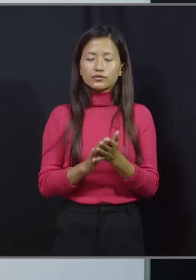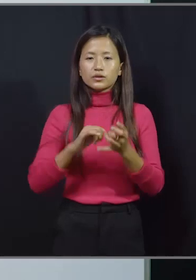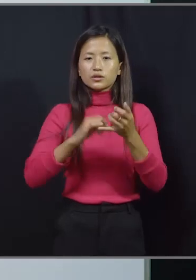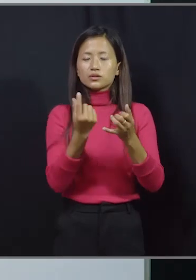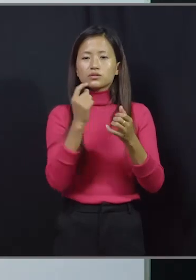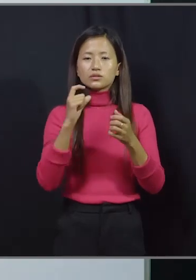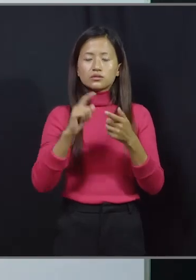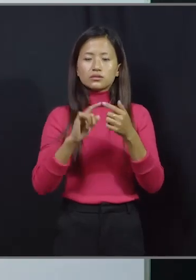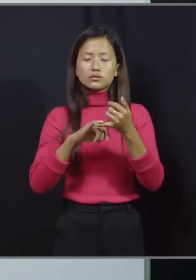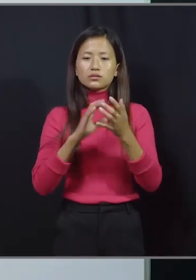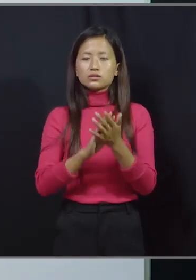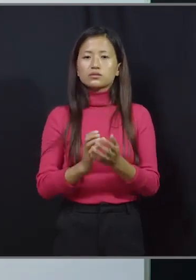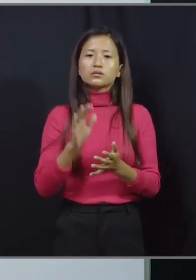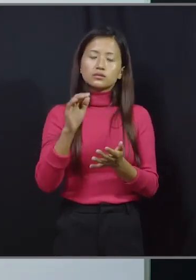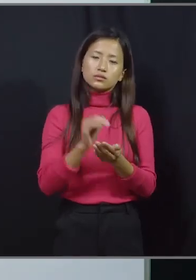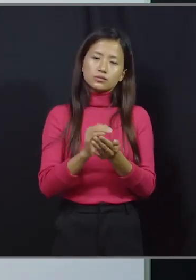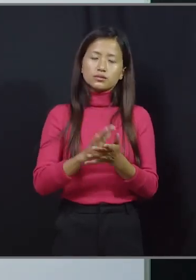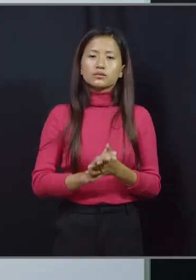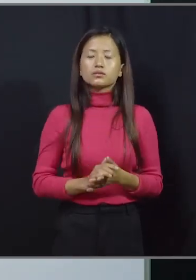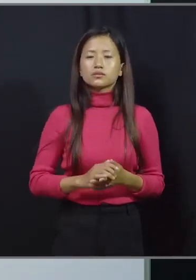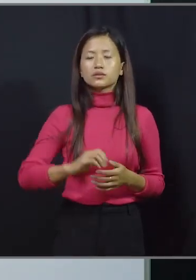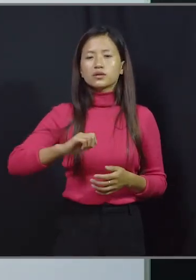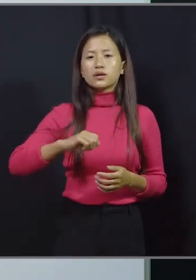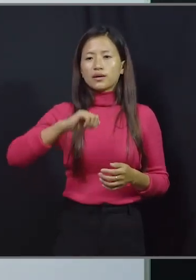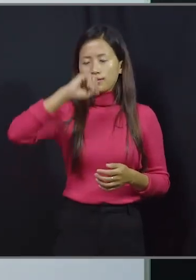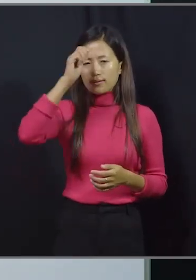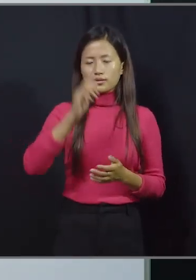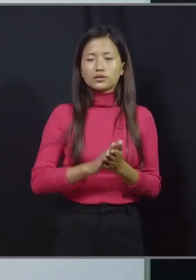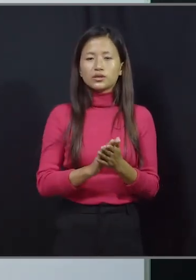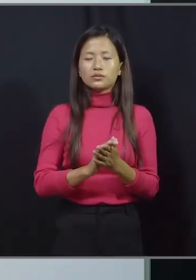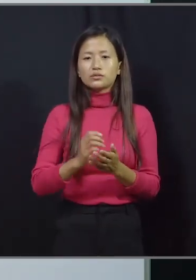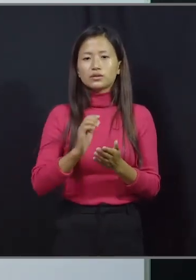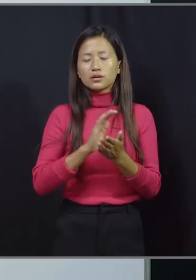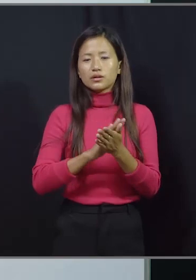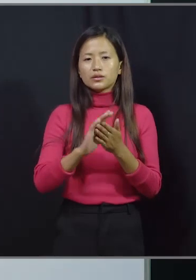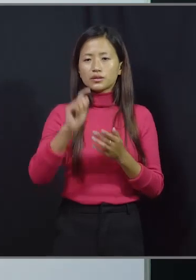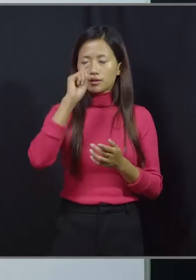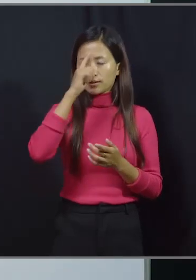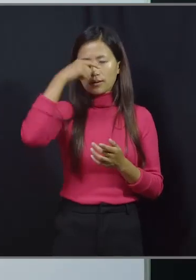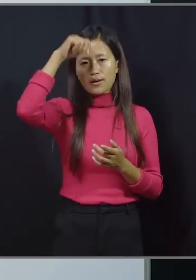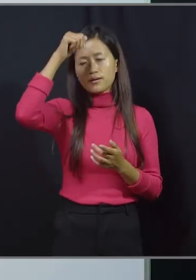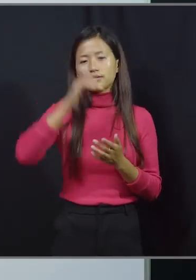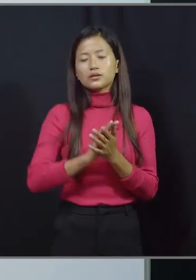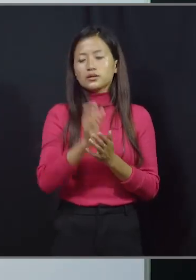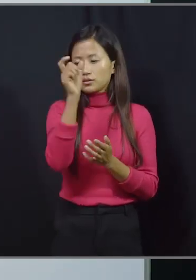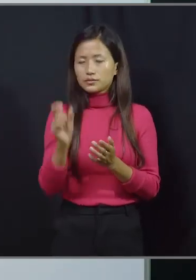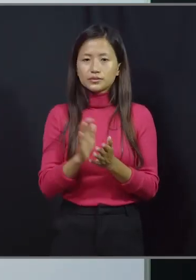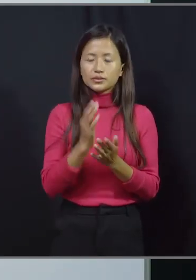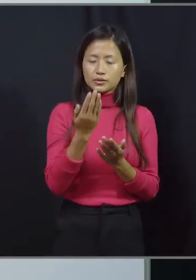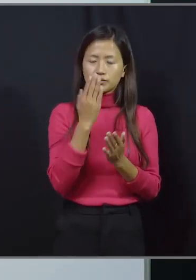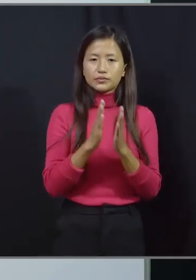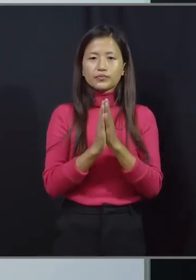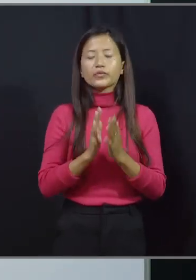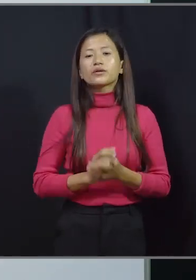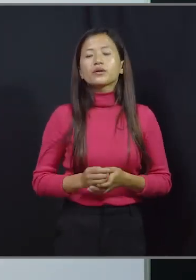succession was denied to the Hindu princes. So with this, many territories of India were